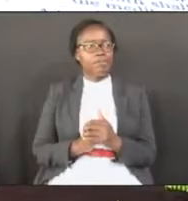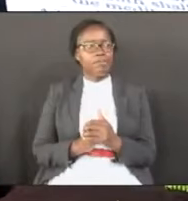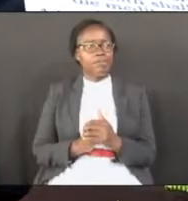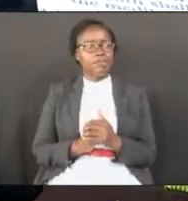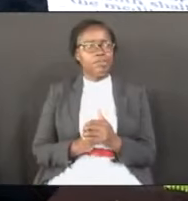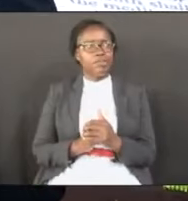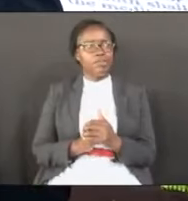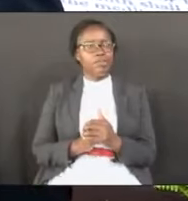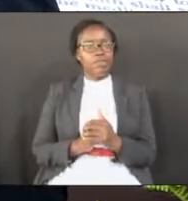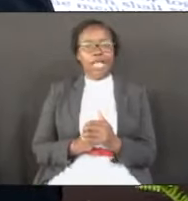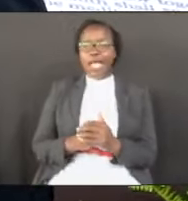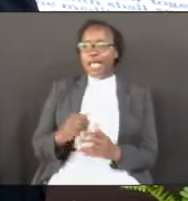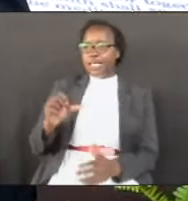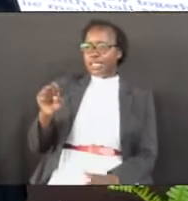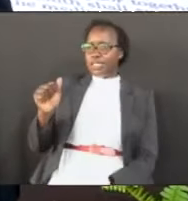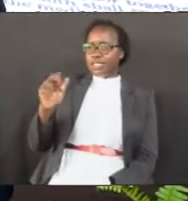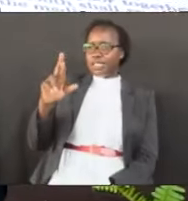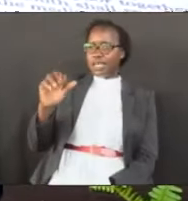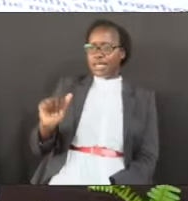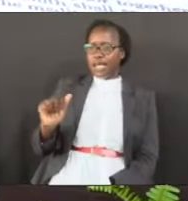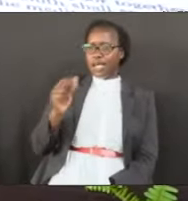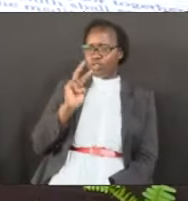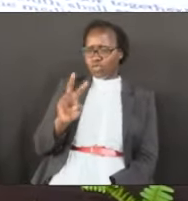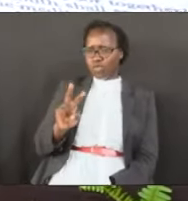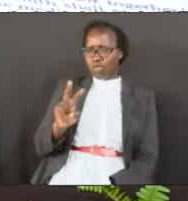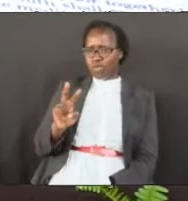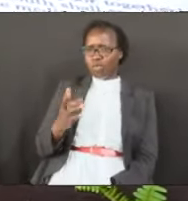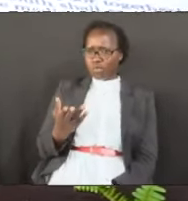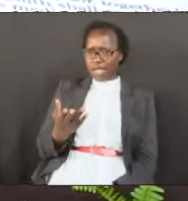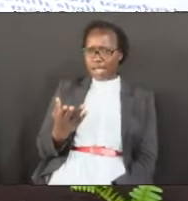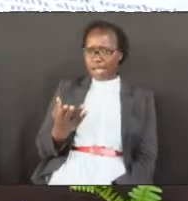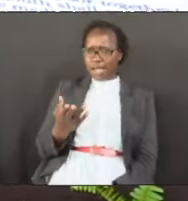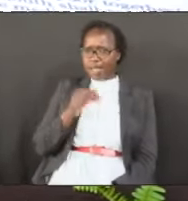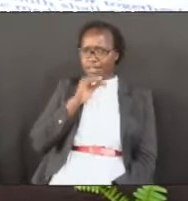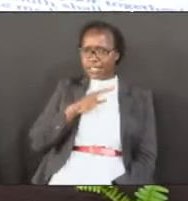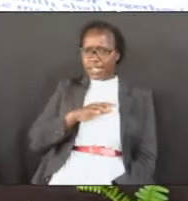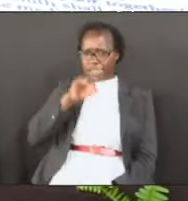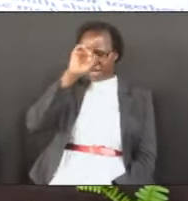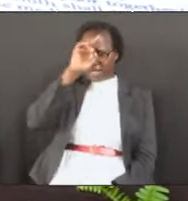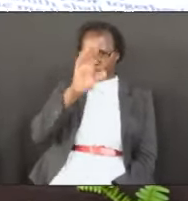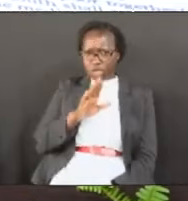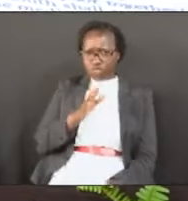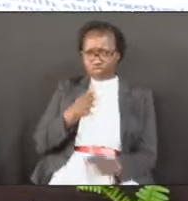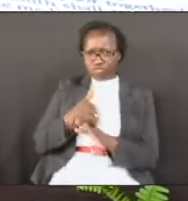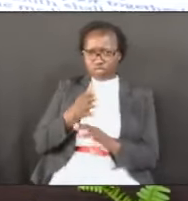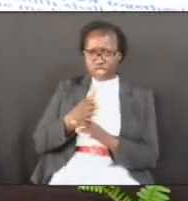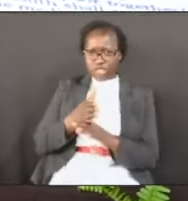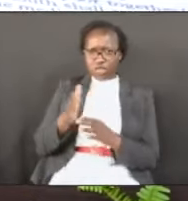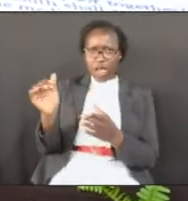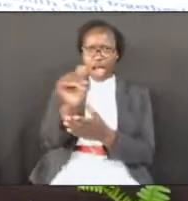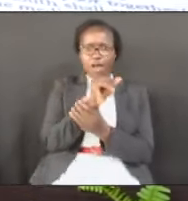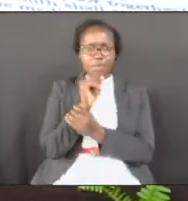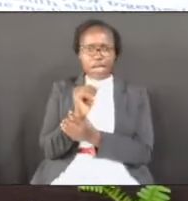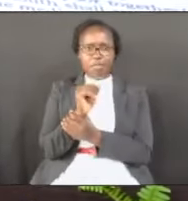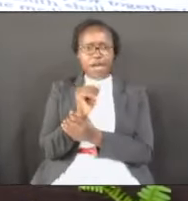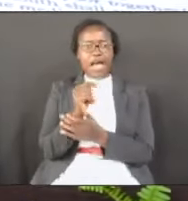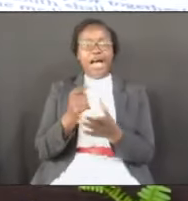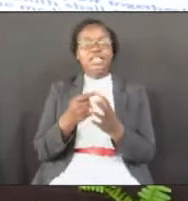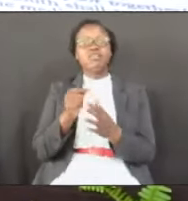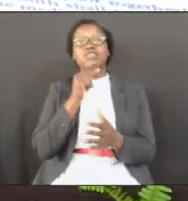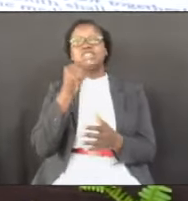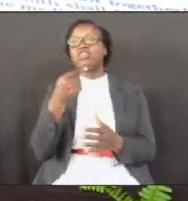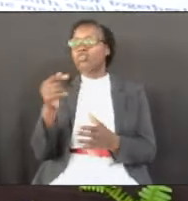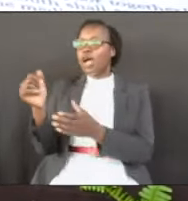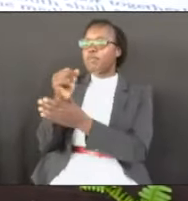And Sarah saw the son of Hagar, the Egyptian, who she had borne to Abraham, scoffing. Therefore she said to